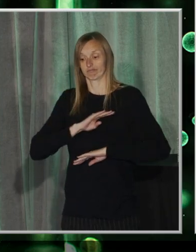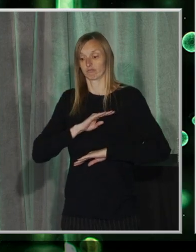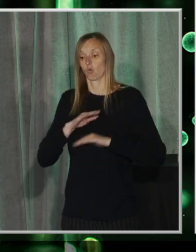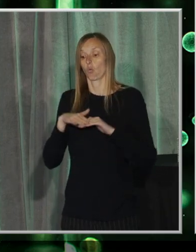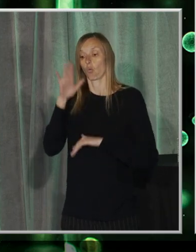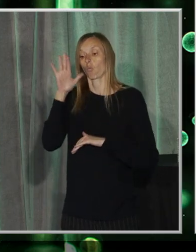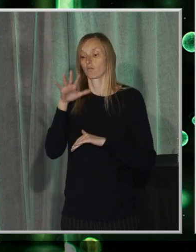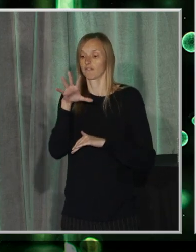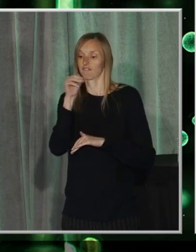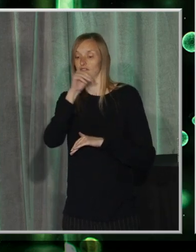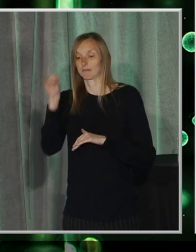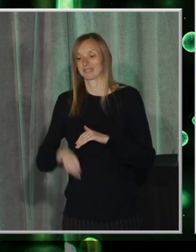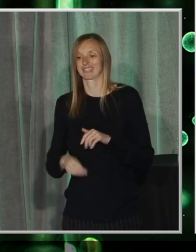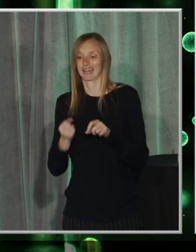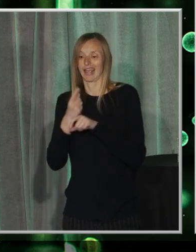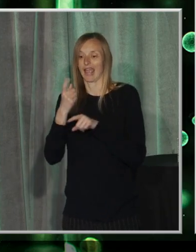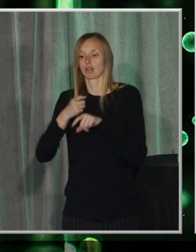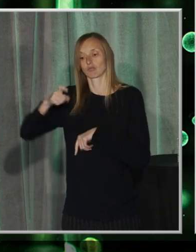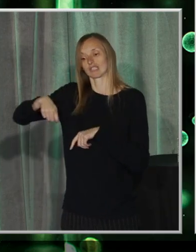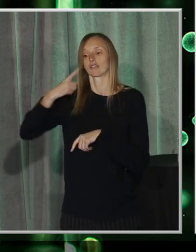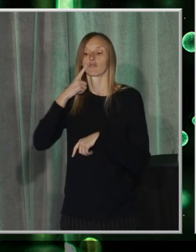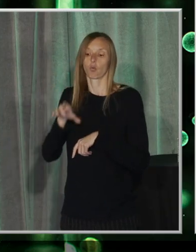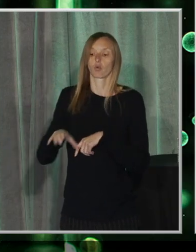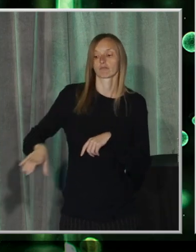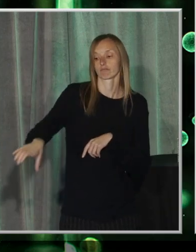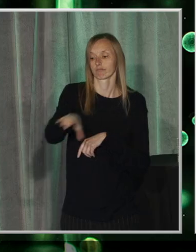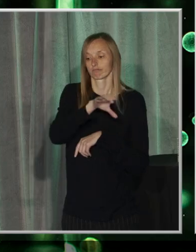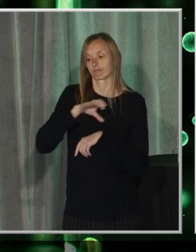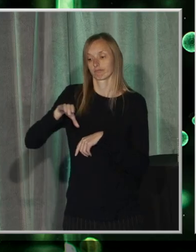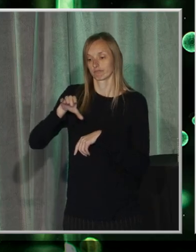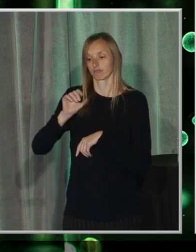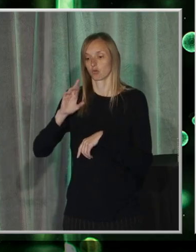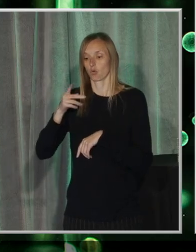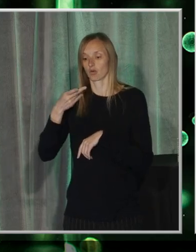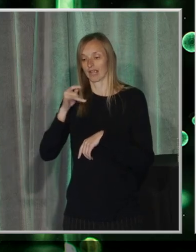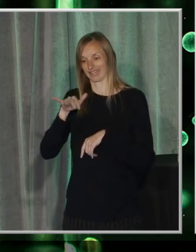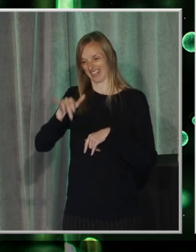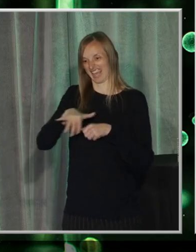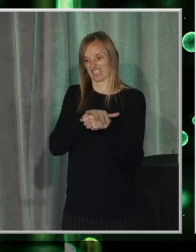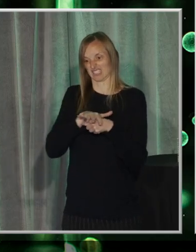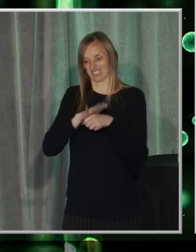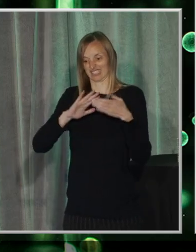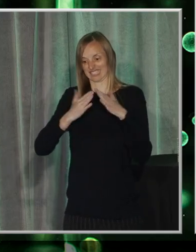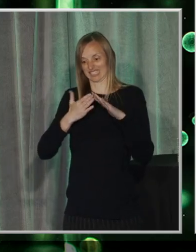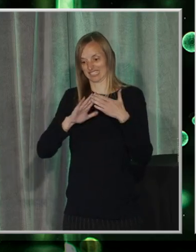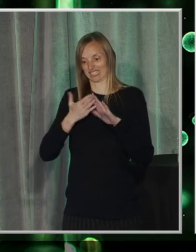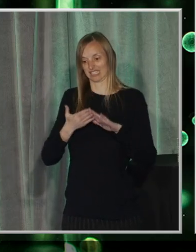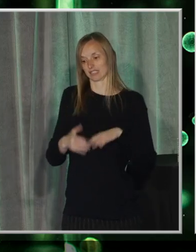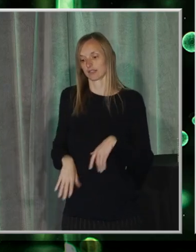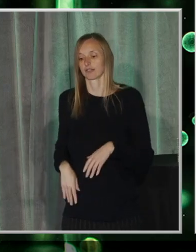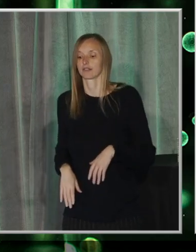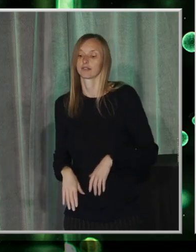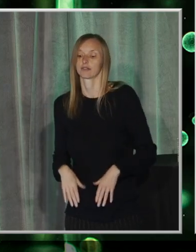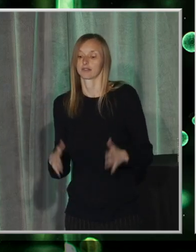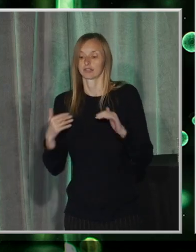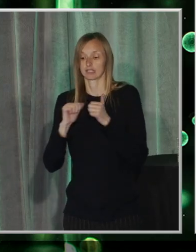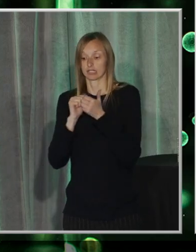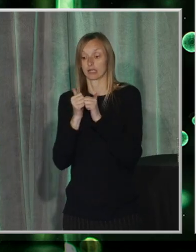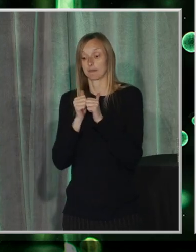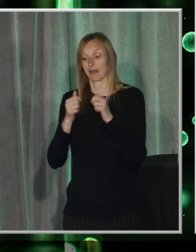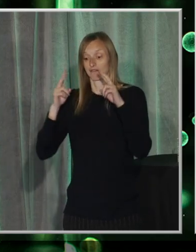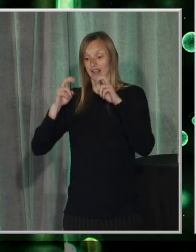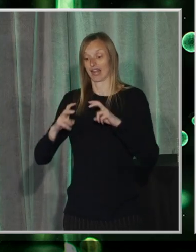annual demand of the organic fertilizers in this region. The competitive